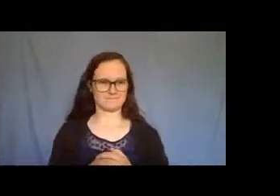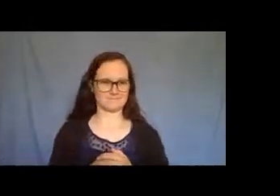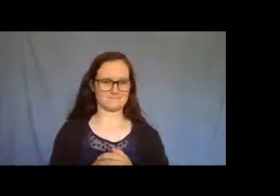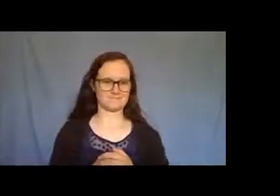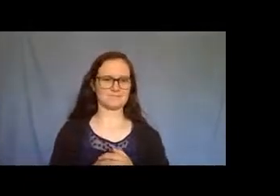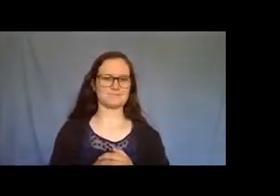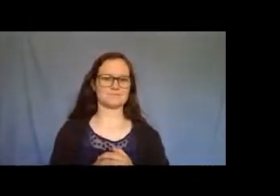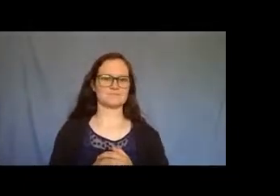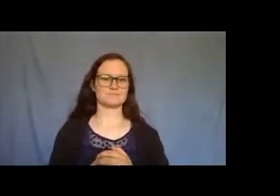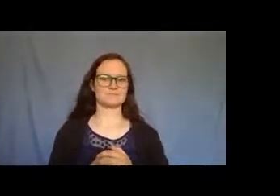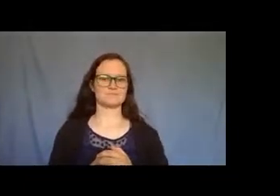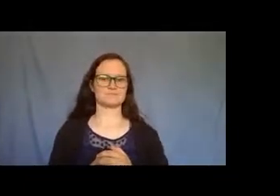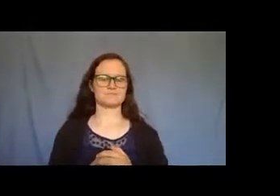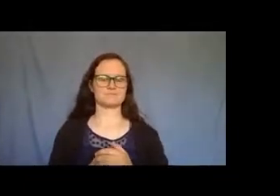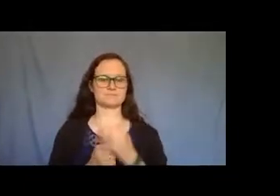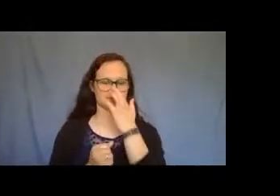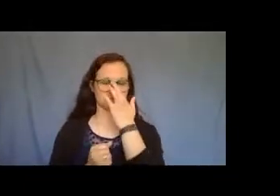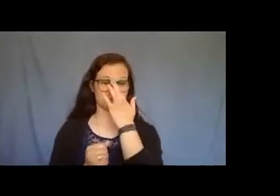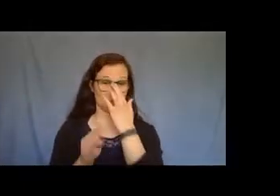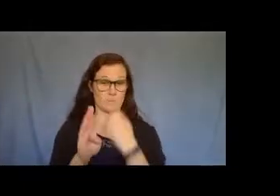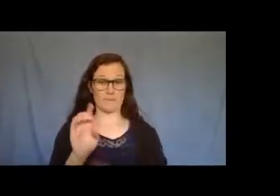in shorthand, as we like to call it, the IR.